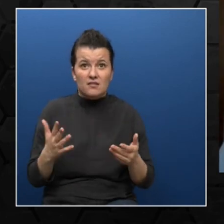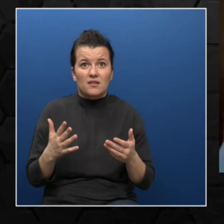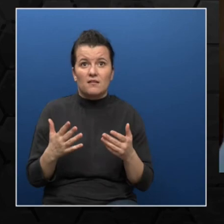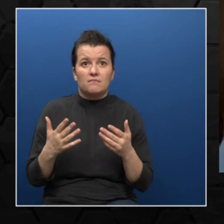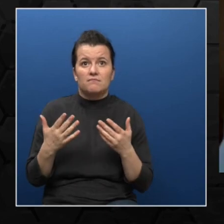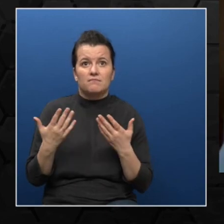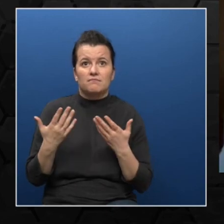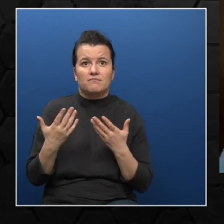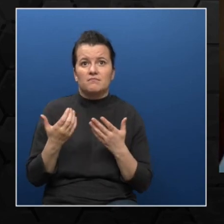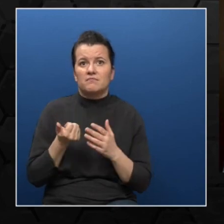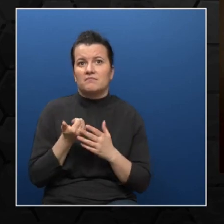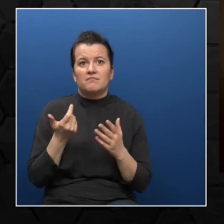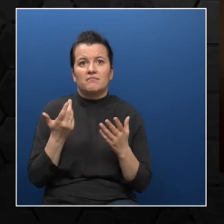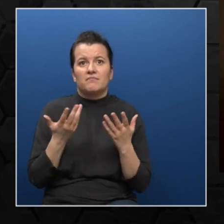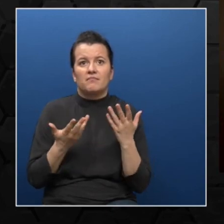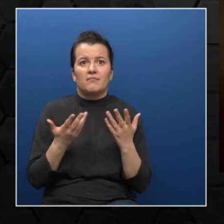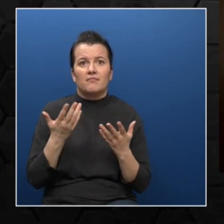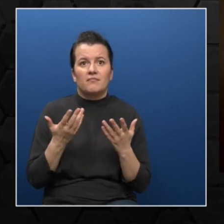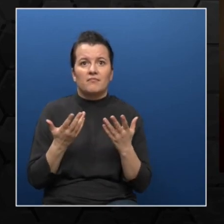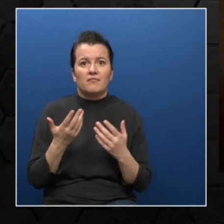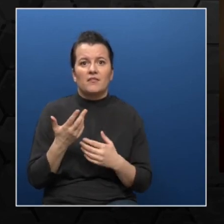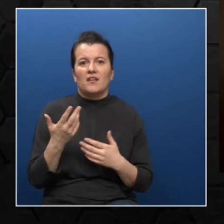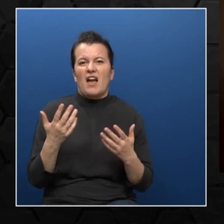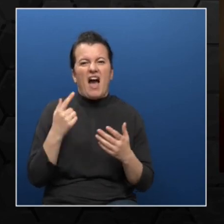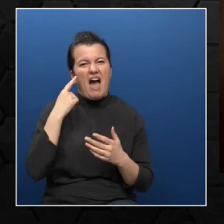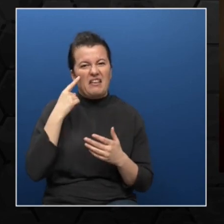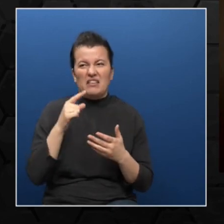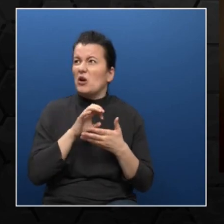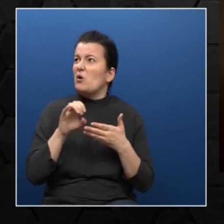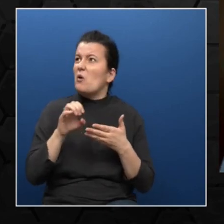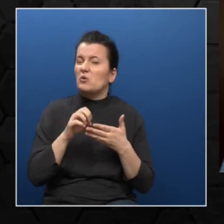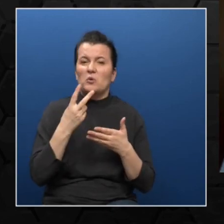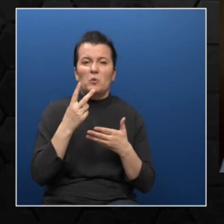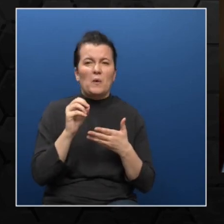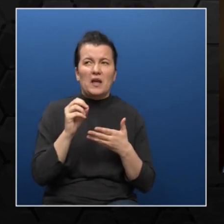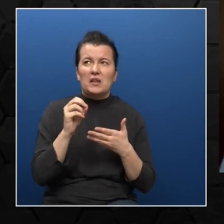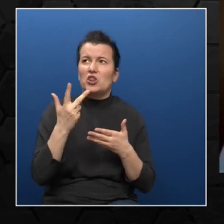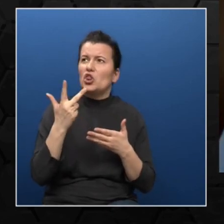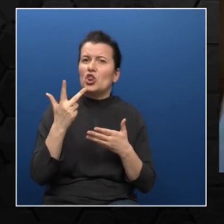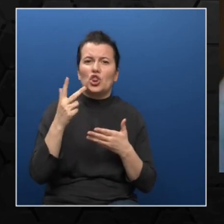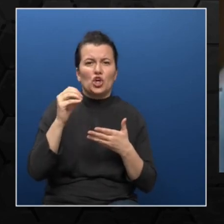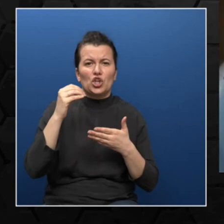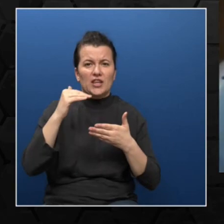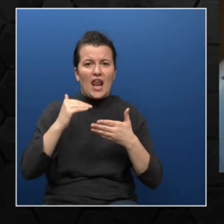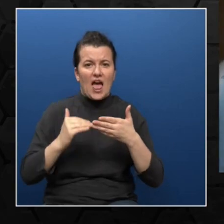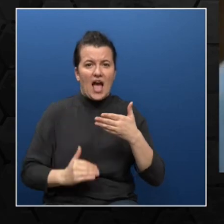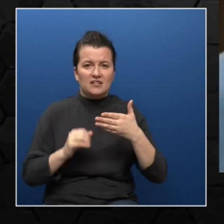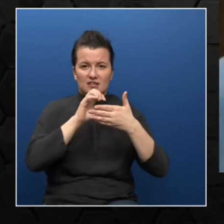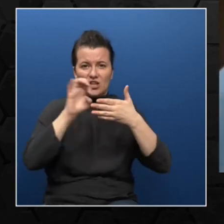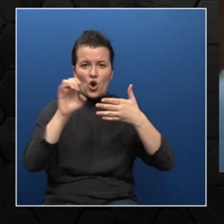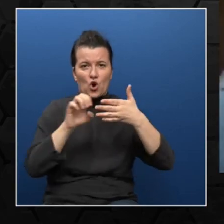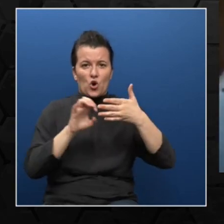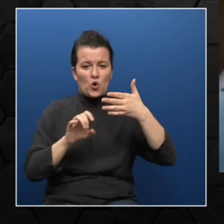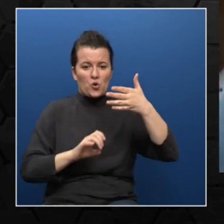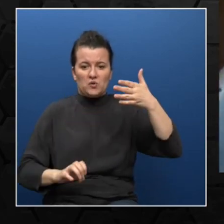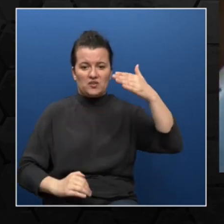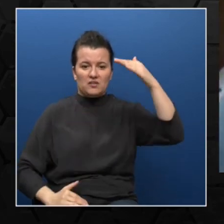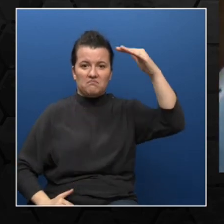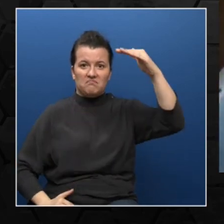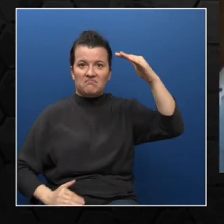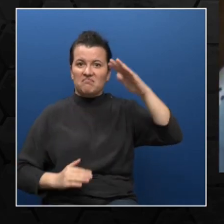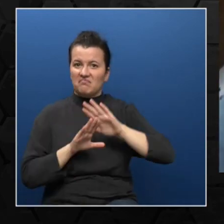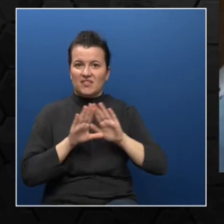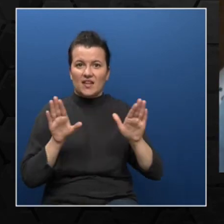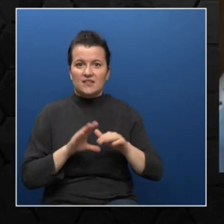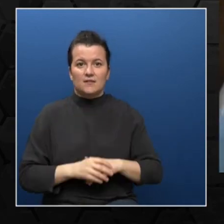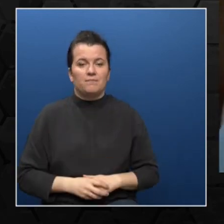few like maybe just 20 or 30 lines of code. So yeah. Wow, and that's a perfect segue into